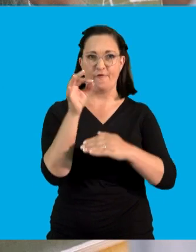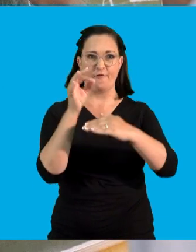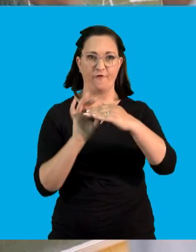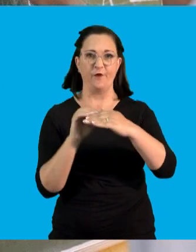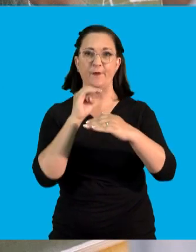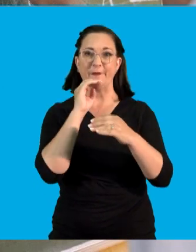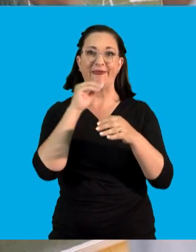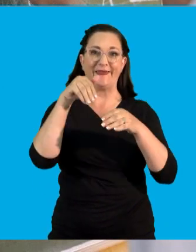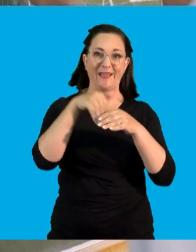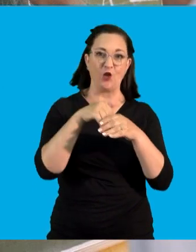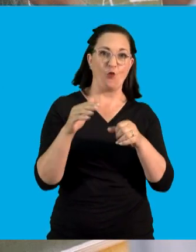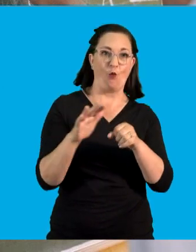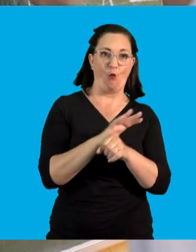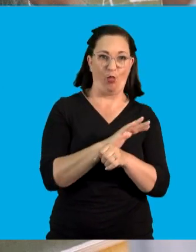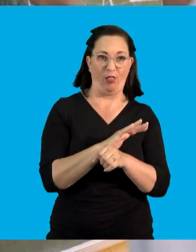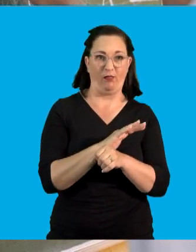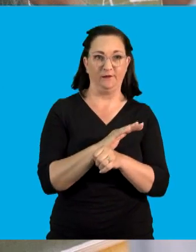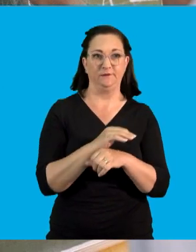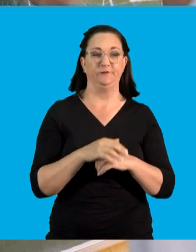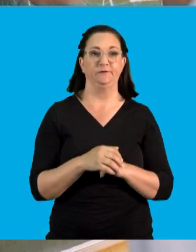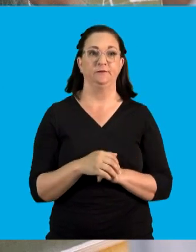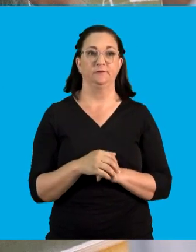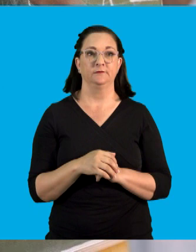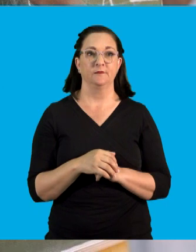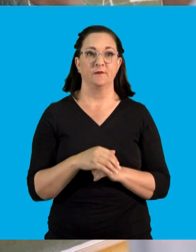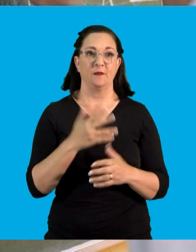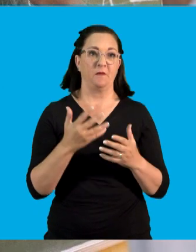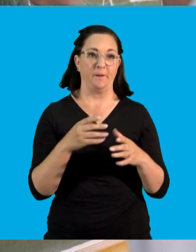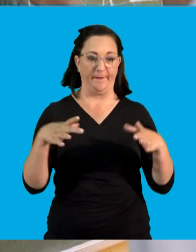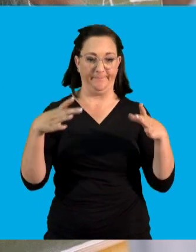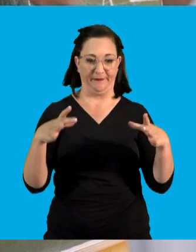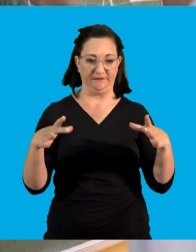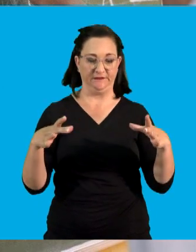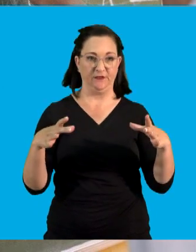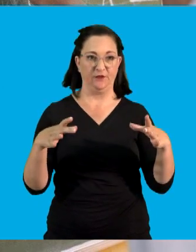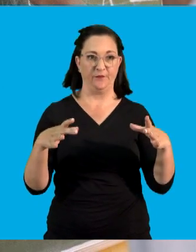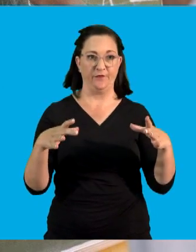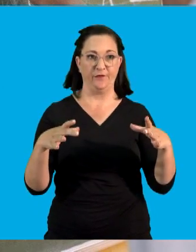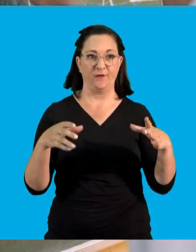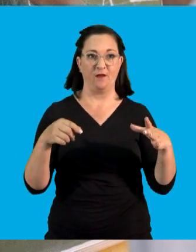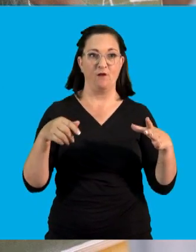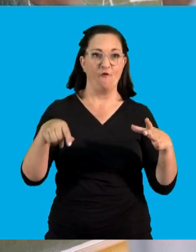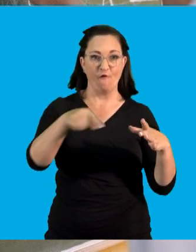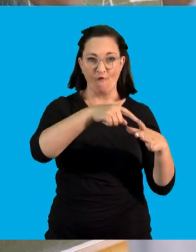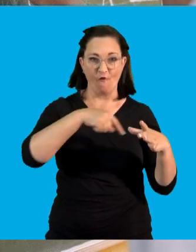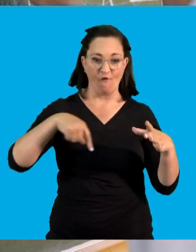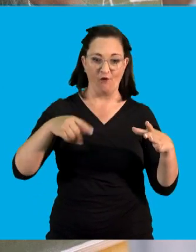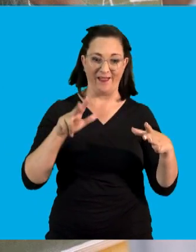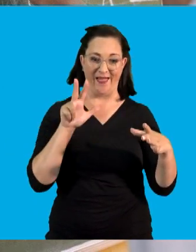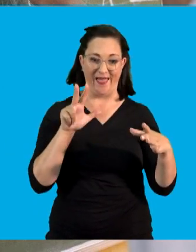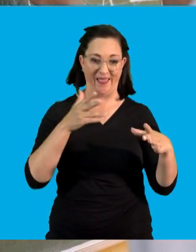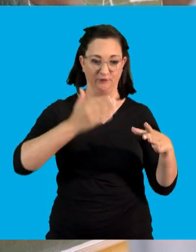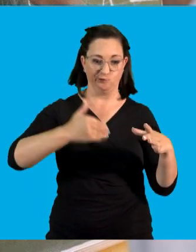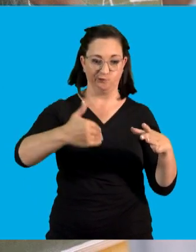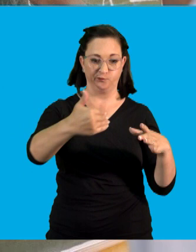represent a part of a whole? For example, if one full pizza consists of 8 slices,